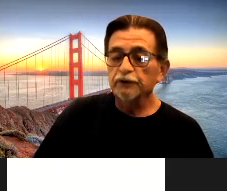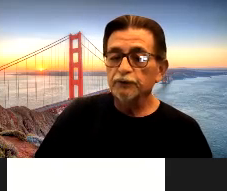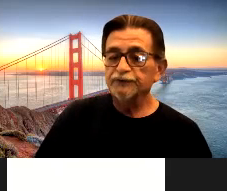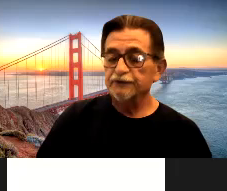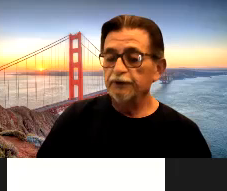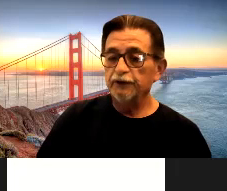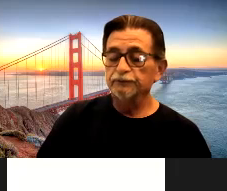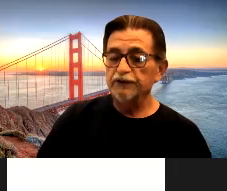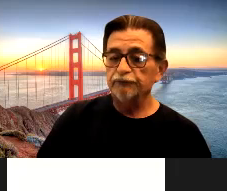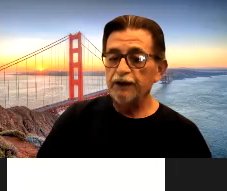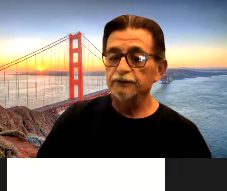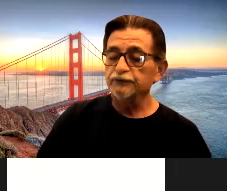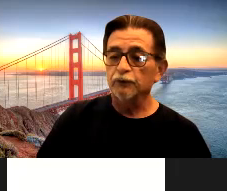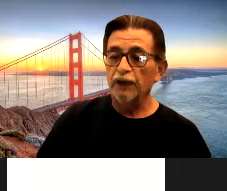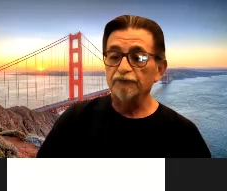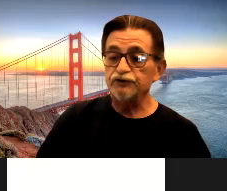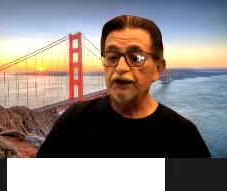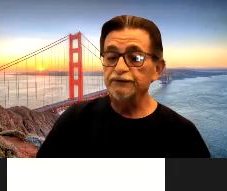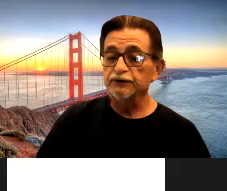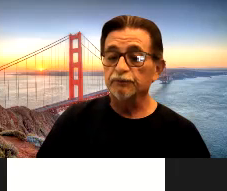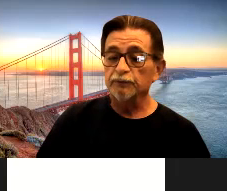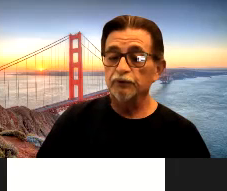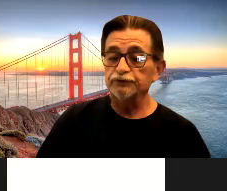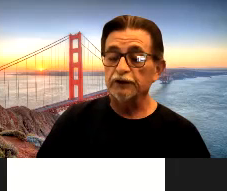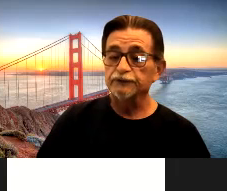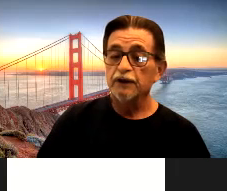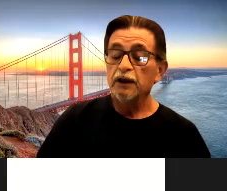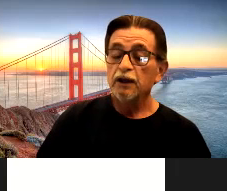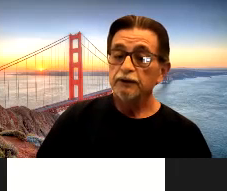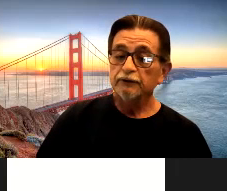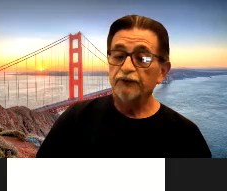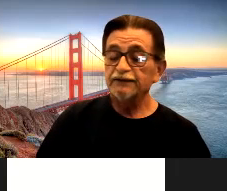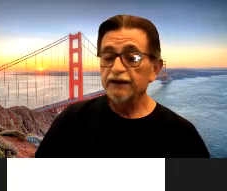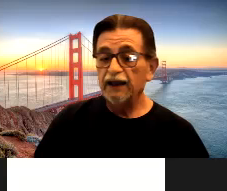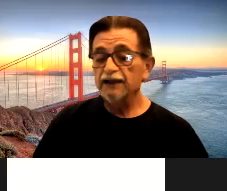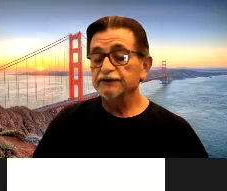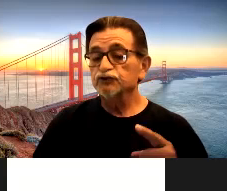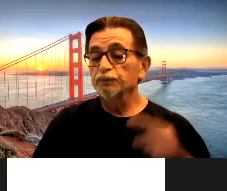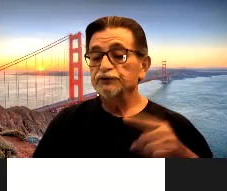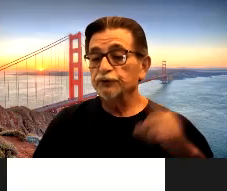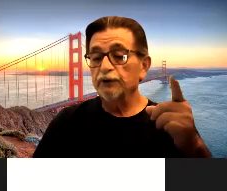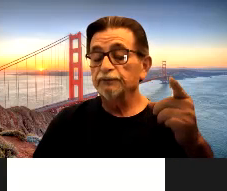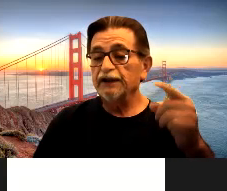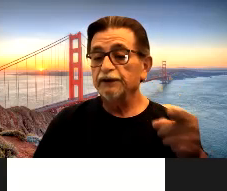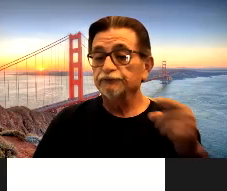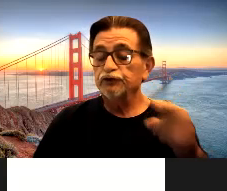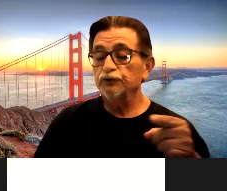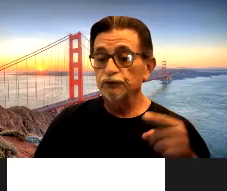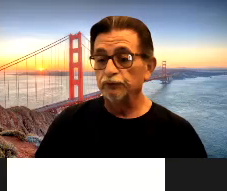still dealing with selenium 78. So we haven't changed the number of protons. The fact that it has a